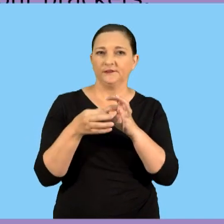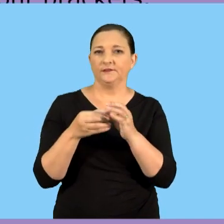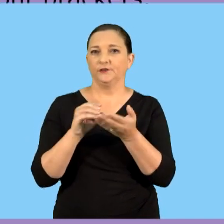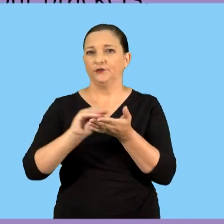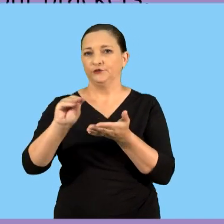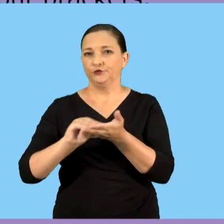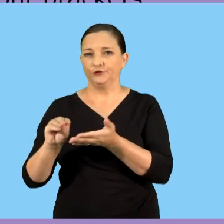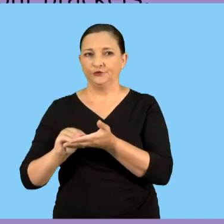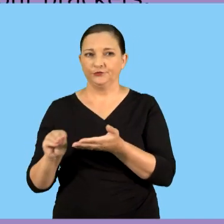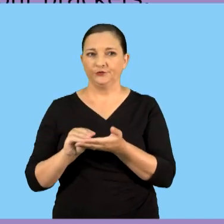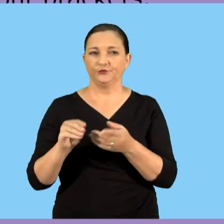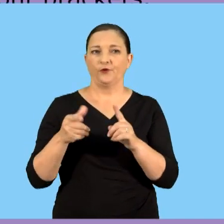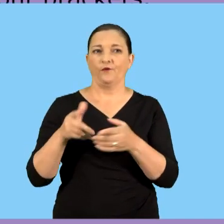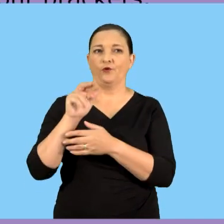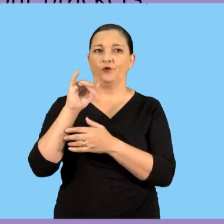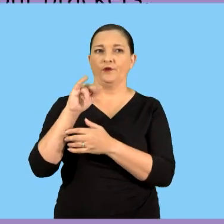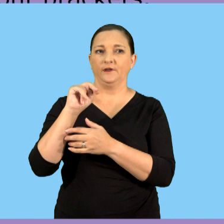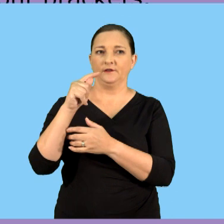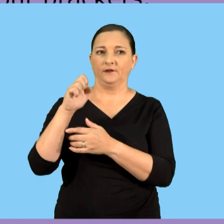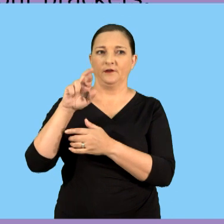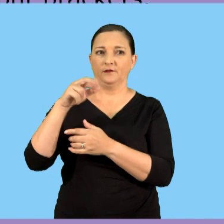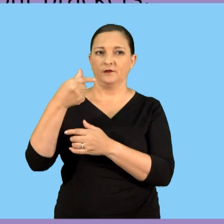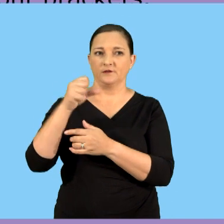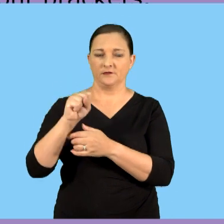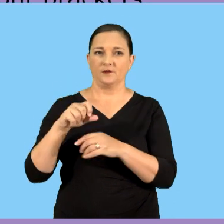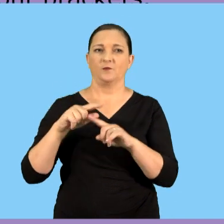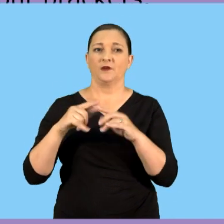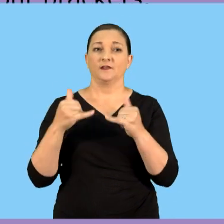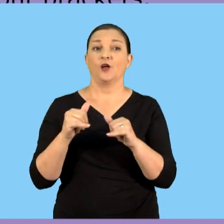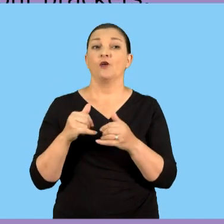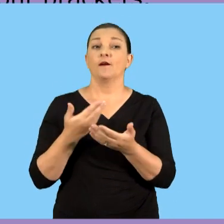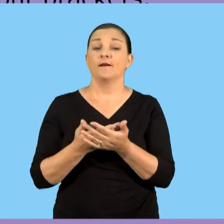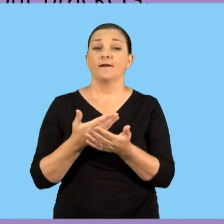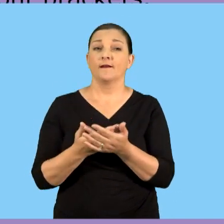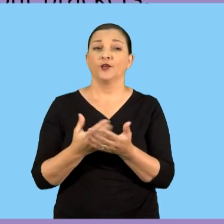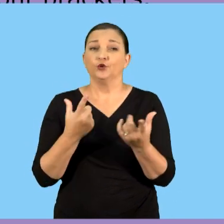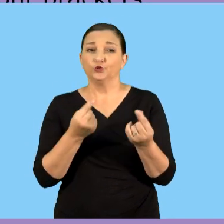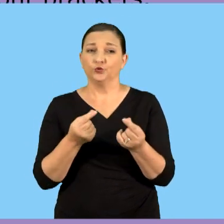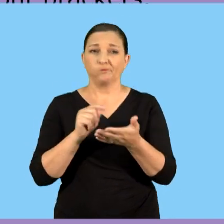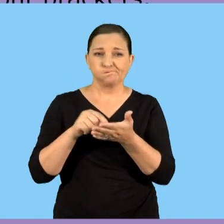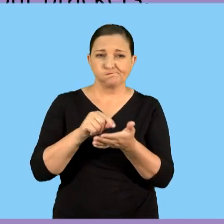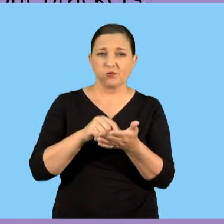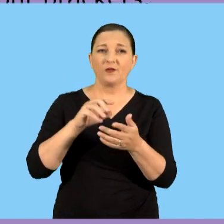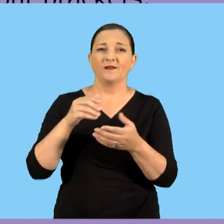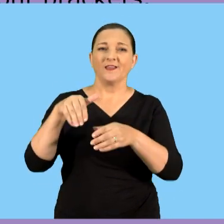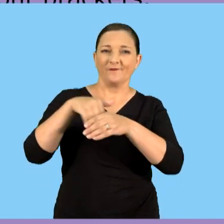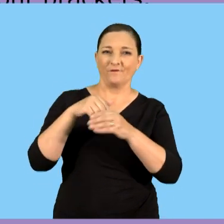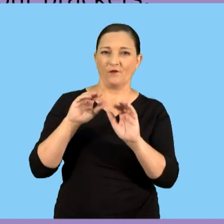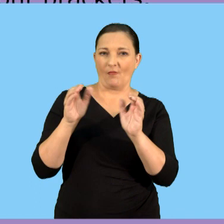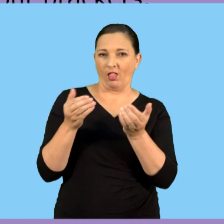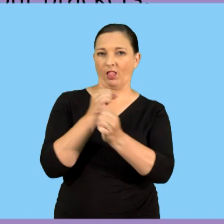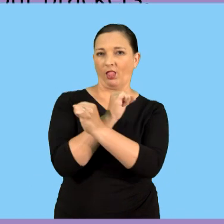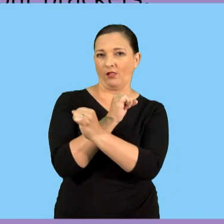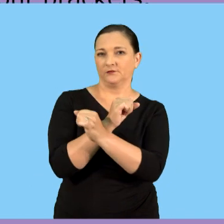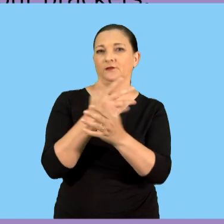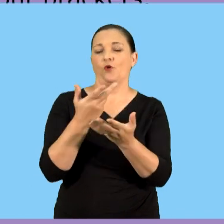perform calculations involving multiple operations with or without brackets, and lastly, perform